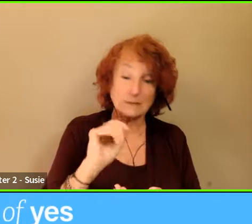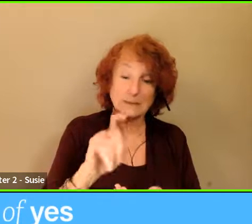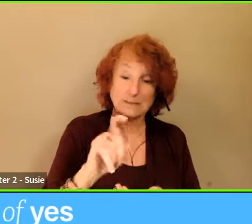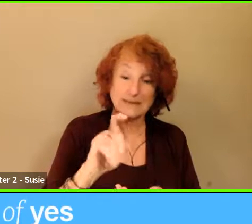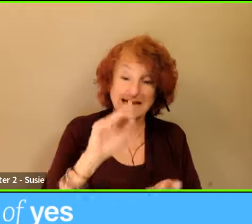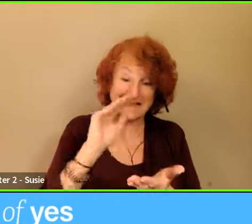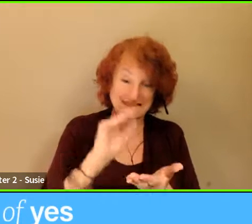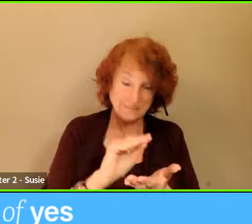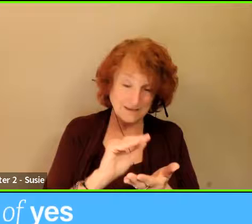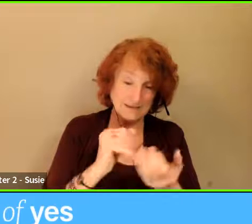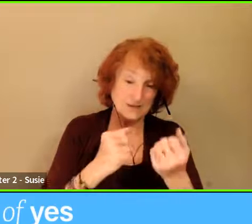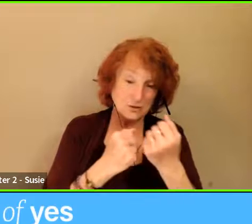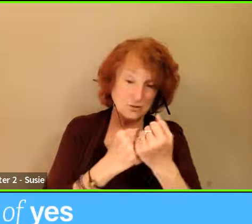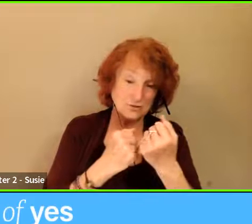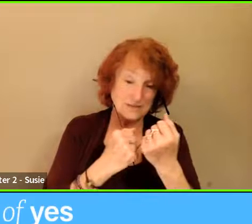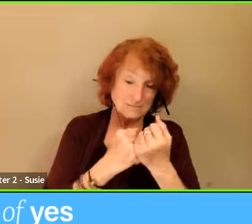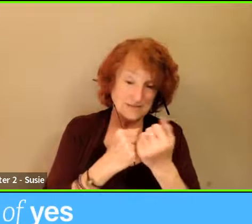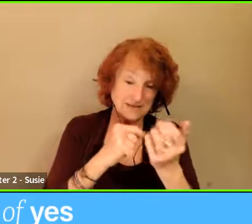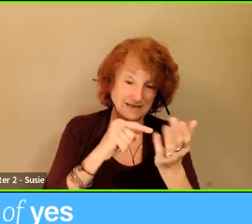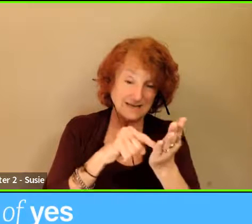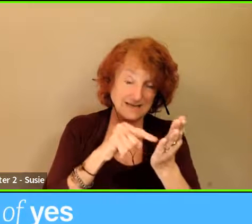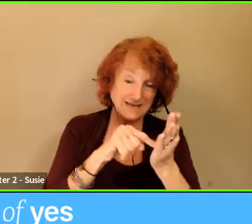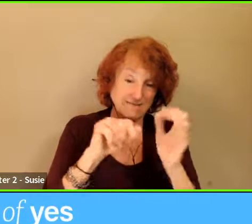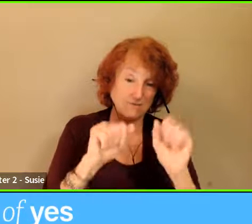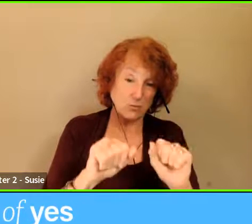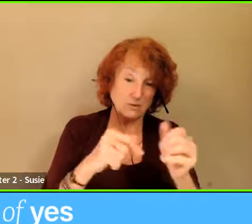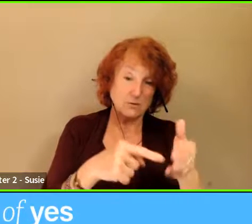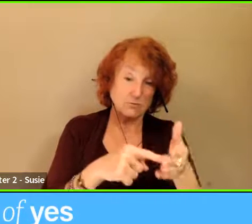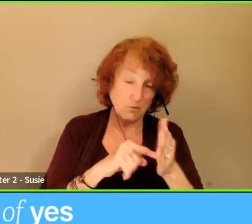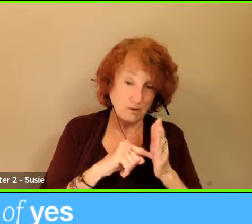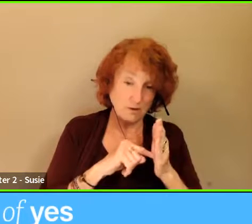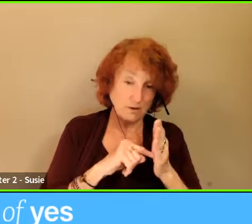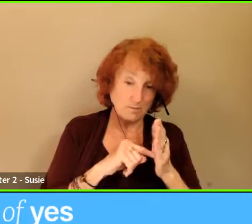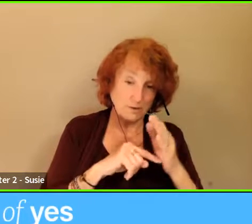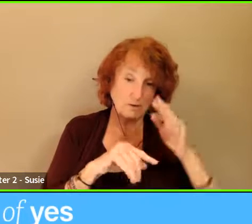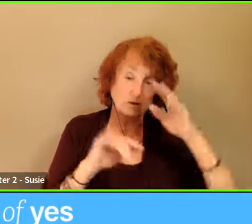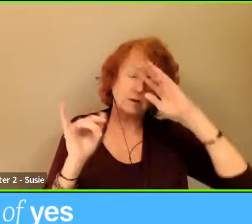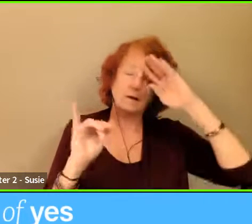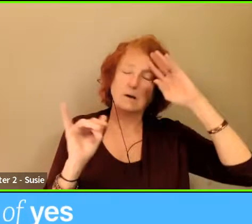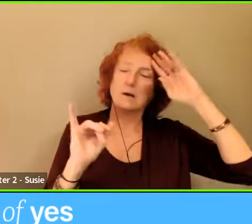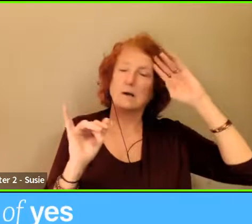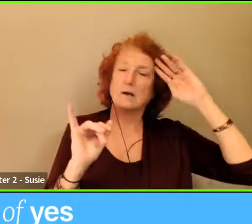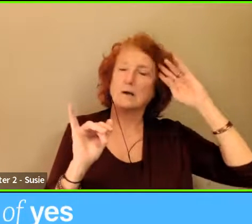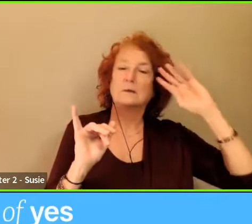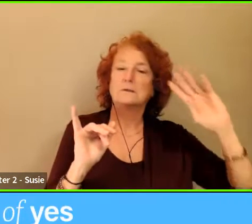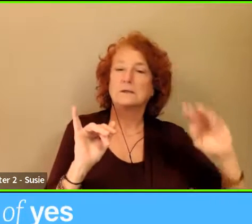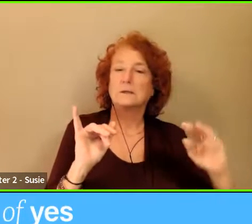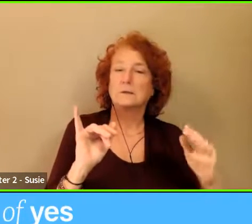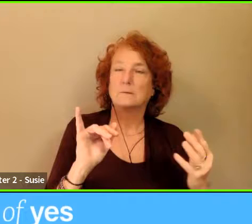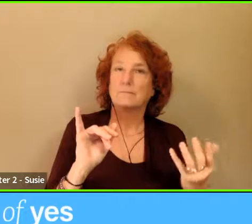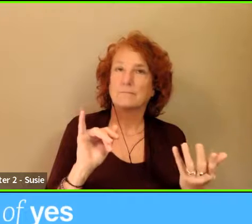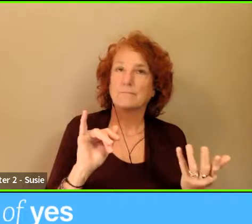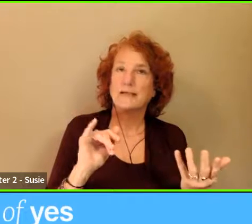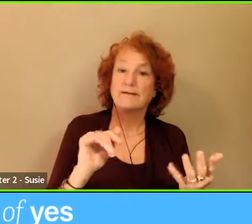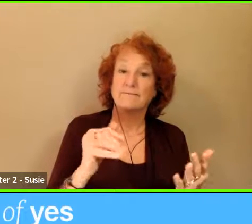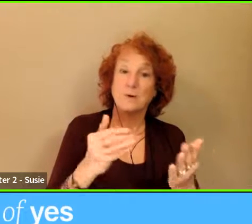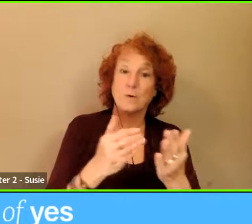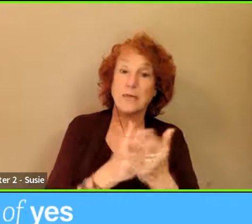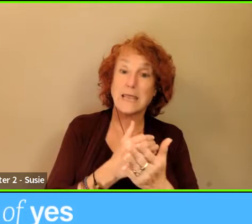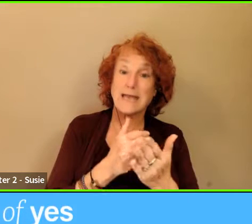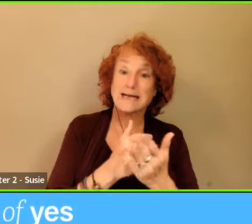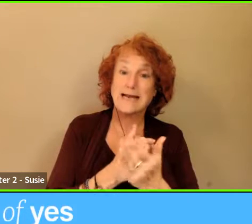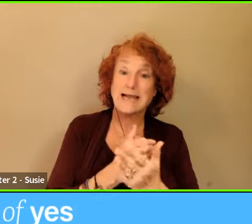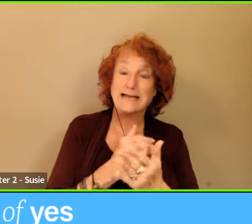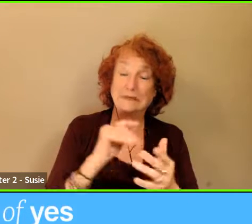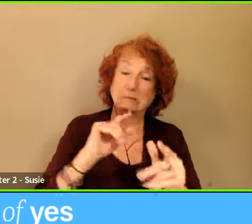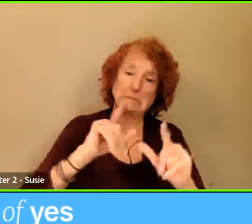to subsidize the affordable requirements? And also just to ask the next question, if you get a new version of the